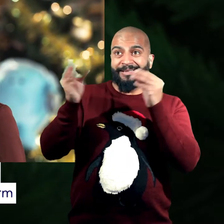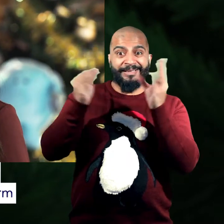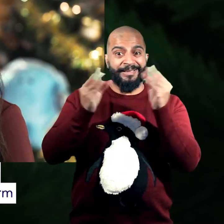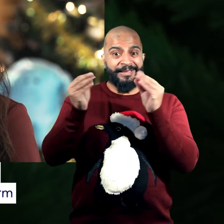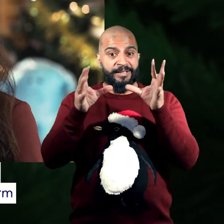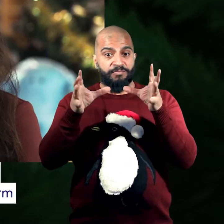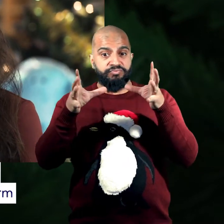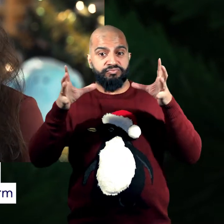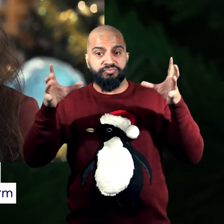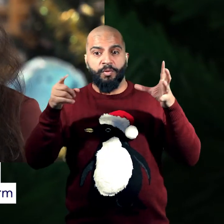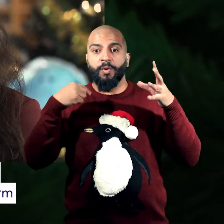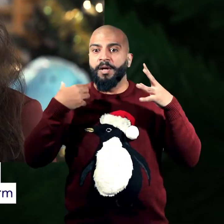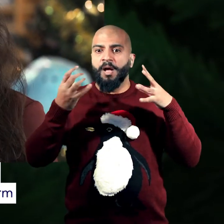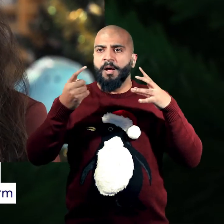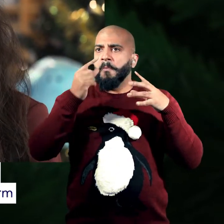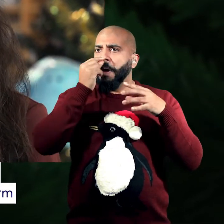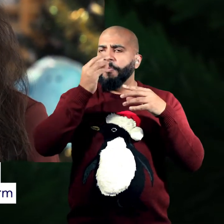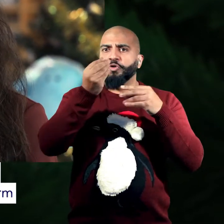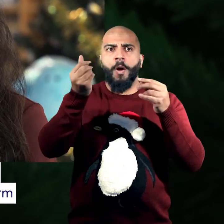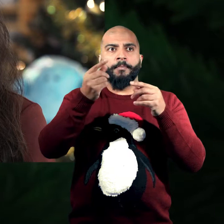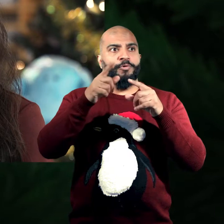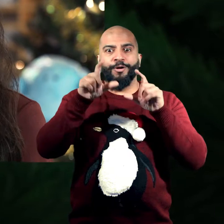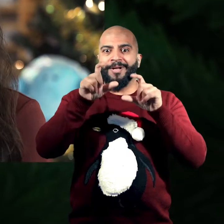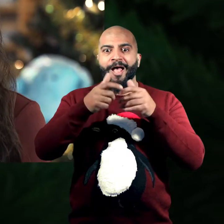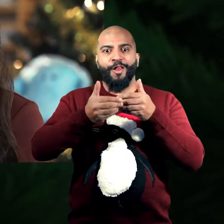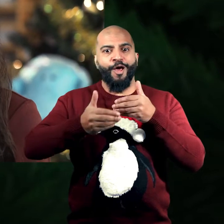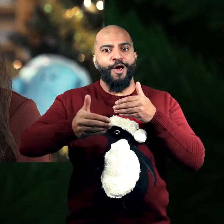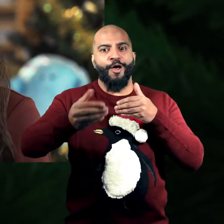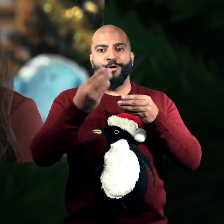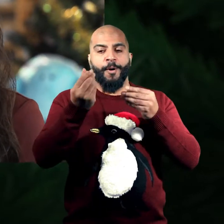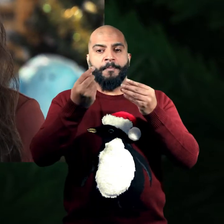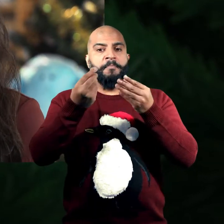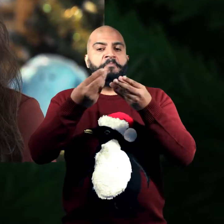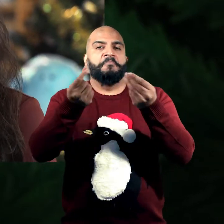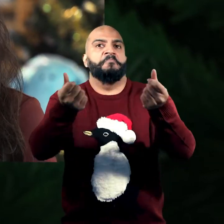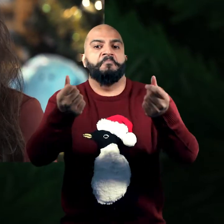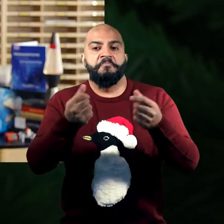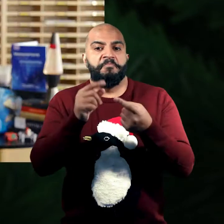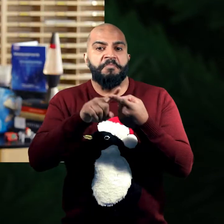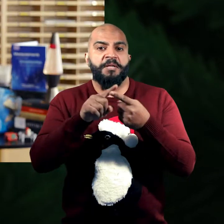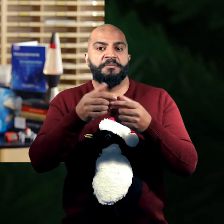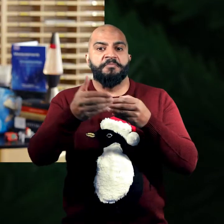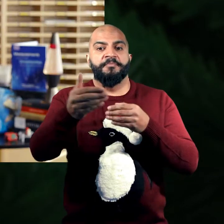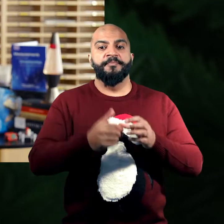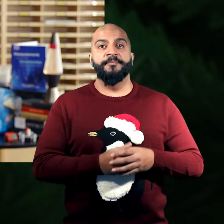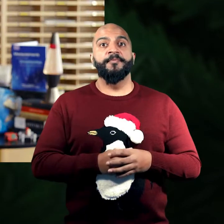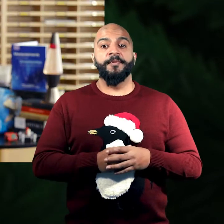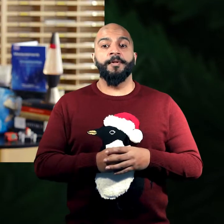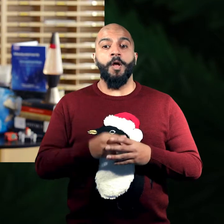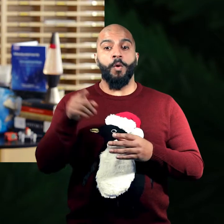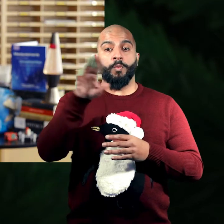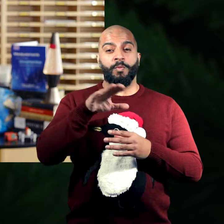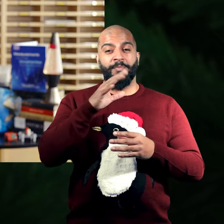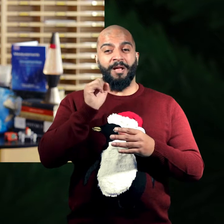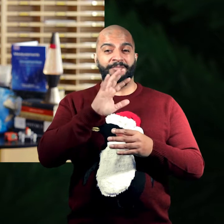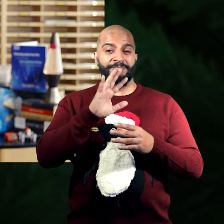very long, then the planet doesn't have very long to form, because it takes time to do all of this. Now, the disk